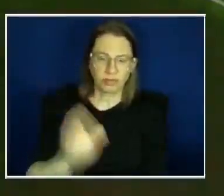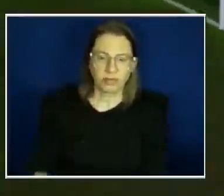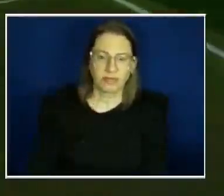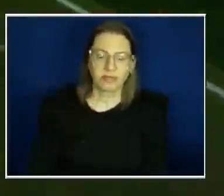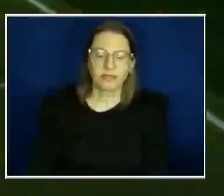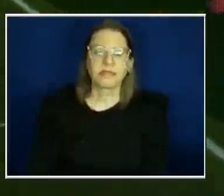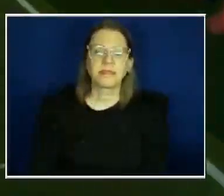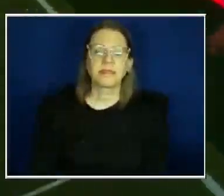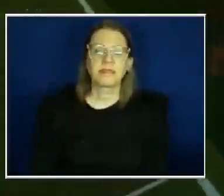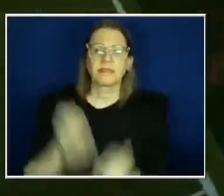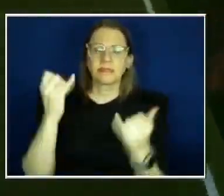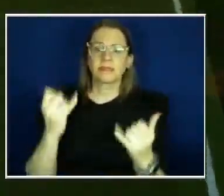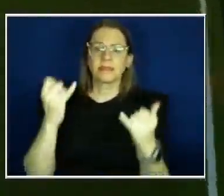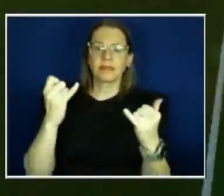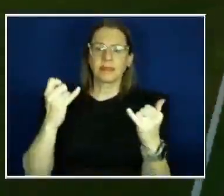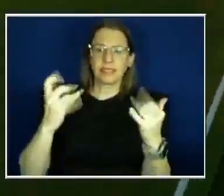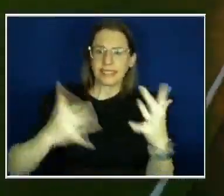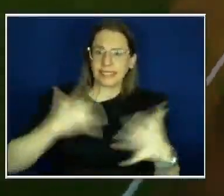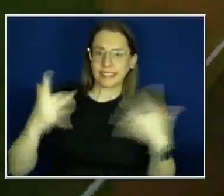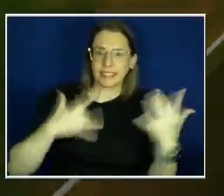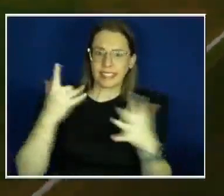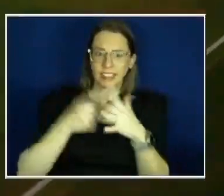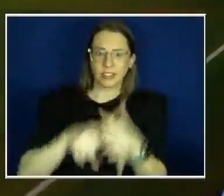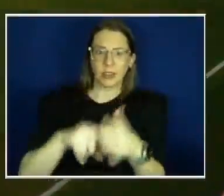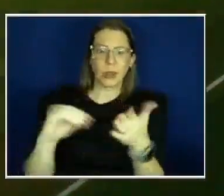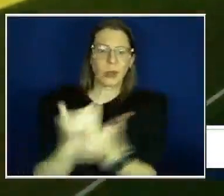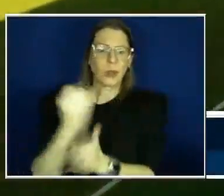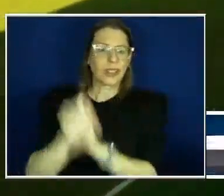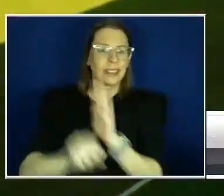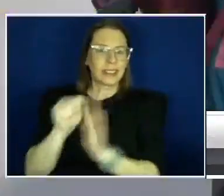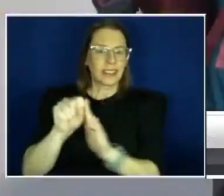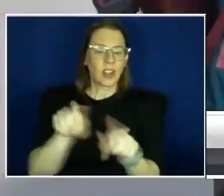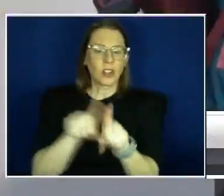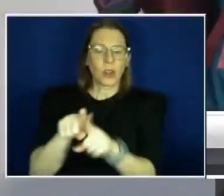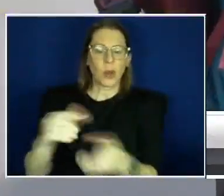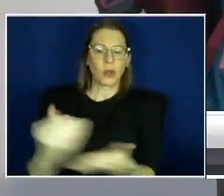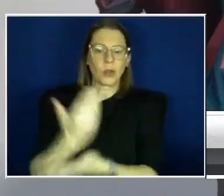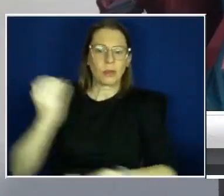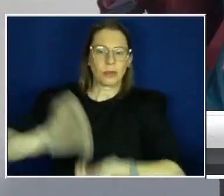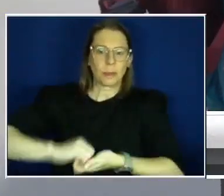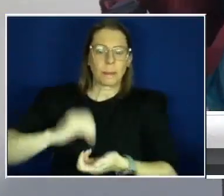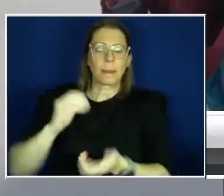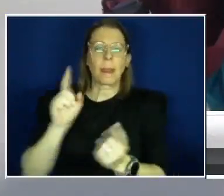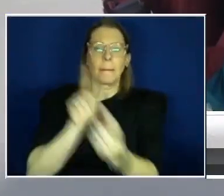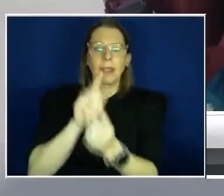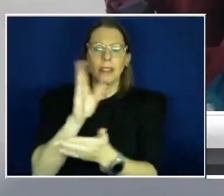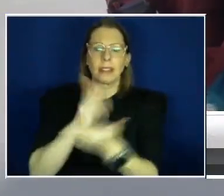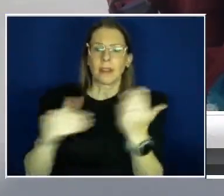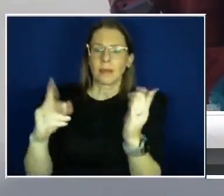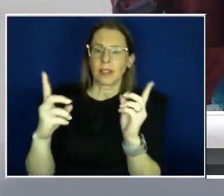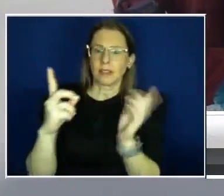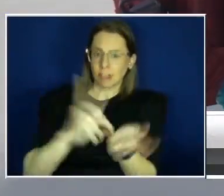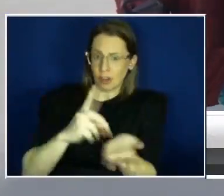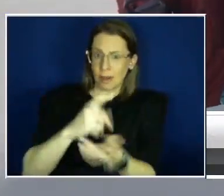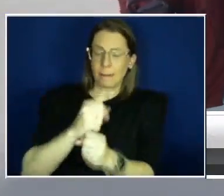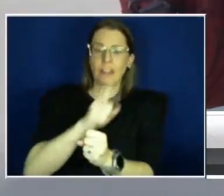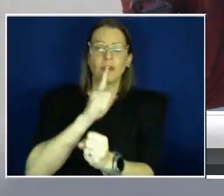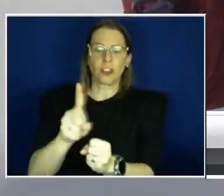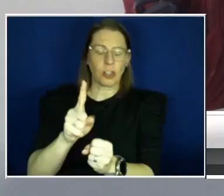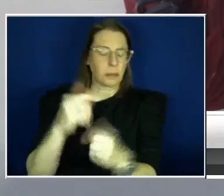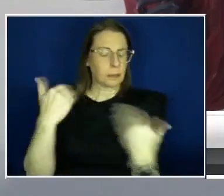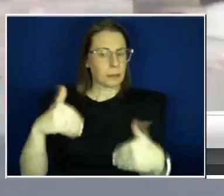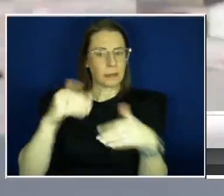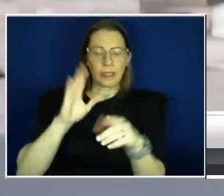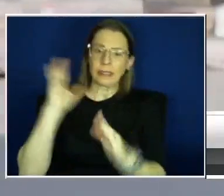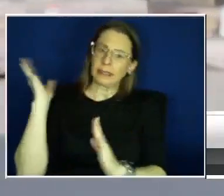Coming up today, a thrilling start to a new season and a new partnership. Meet some of the doctors ensuring peak performance for Kansas City